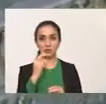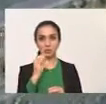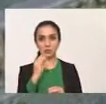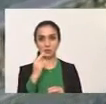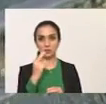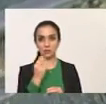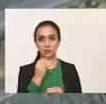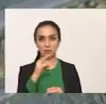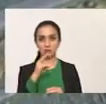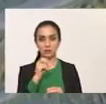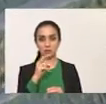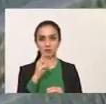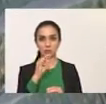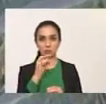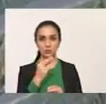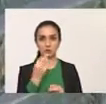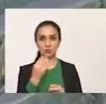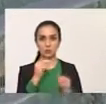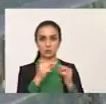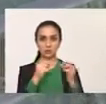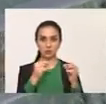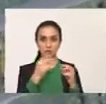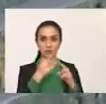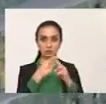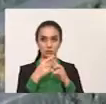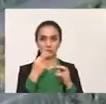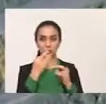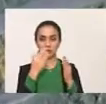oscillatoriyaning ipsimon tanasini kuzating.